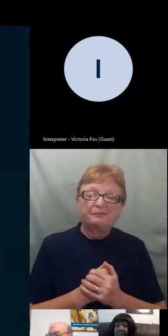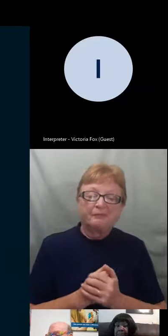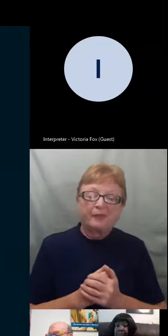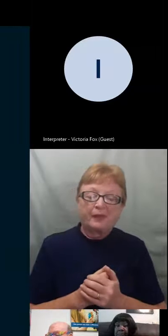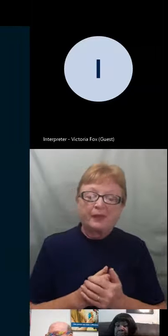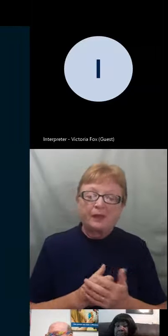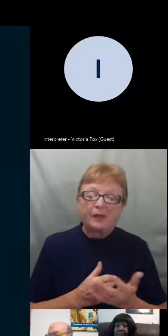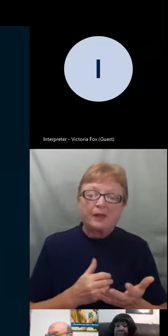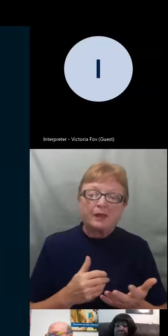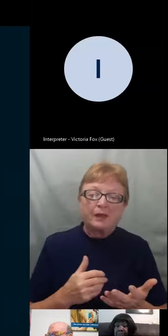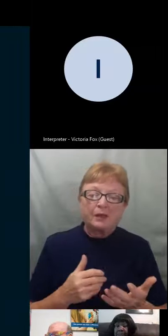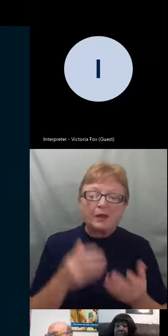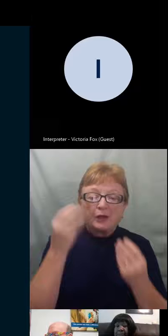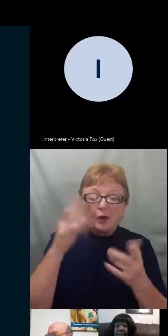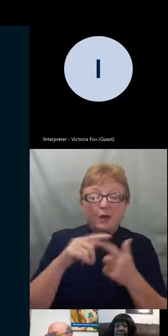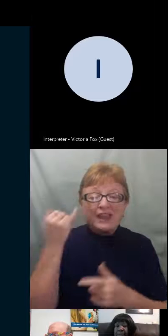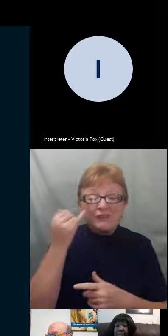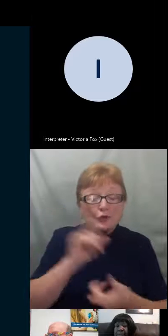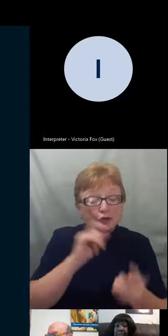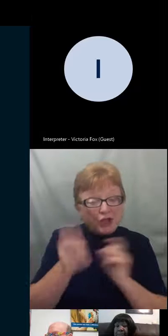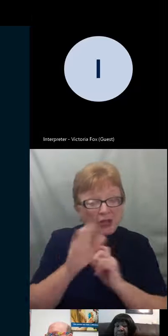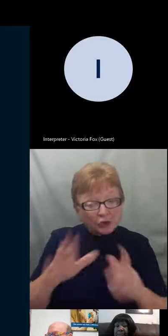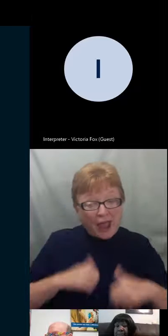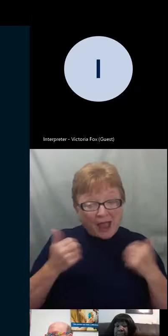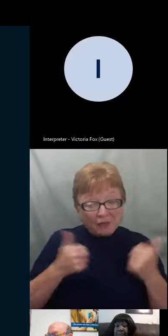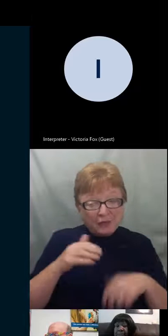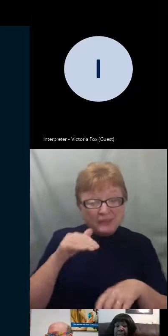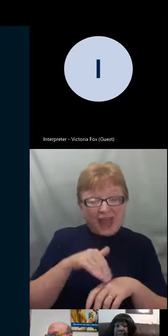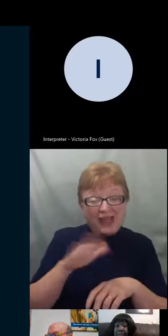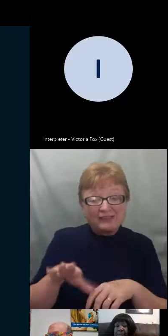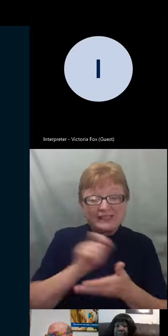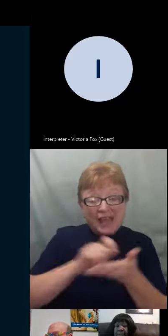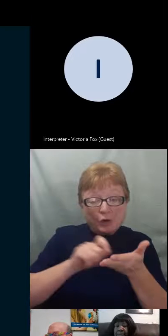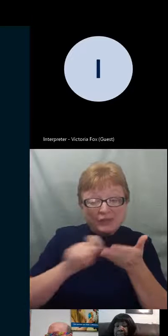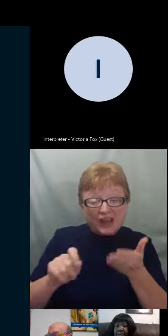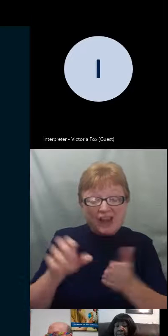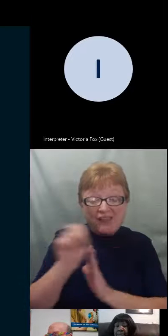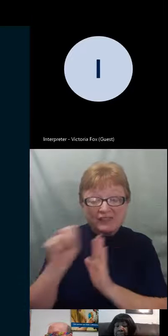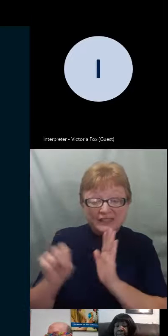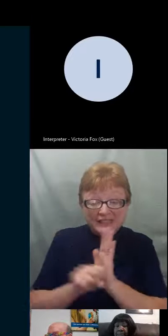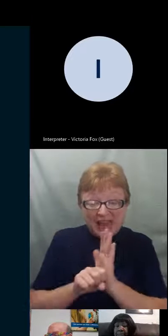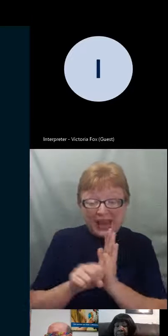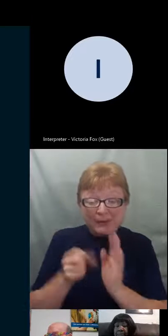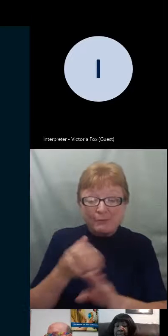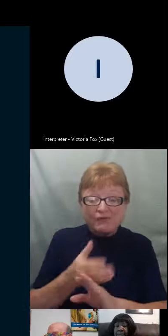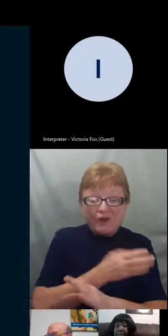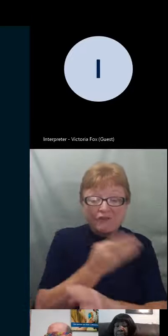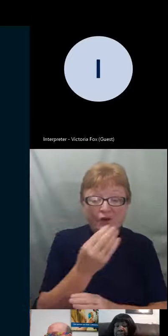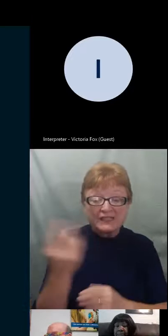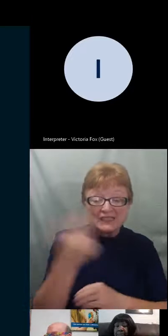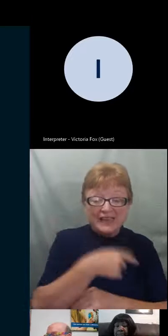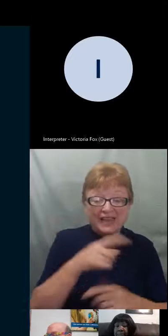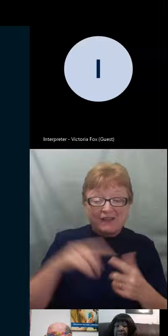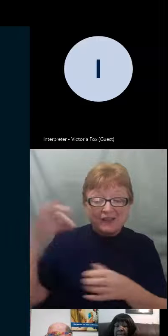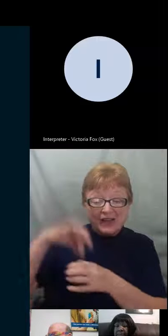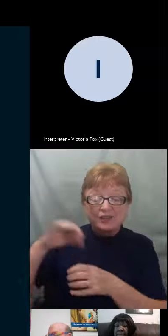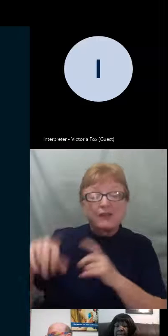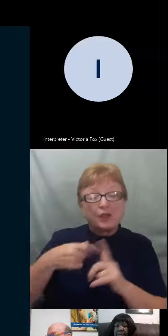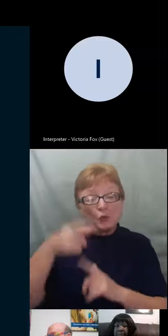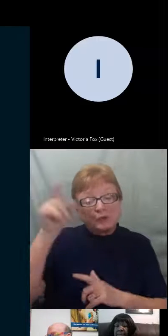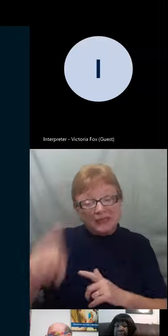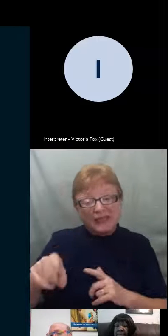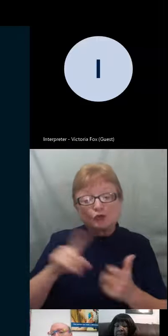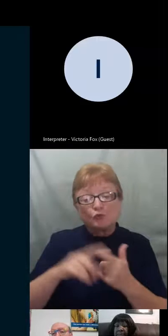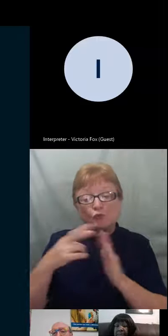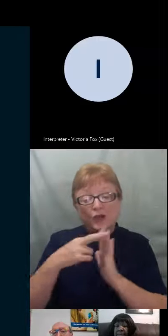One note is that if you change your address at the Secretary of State within 14 days of an election, you will need to register to vote